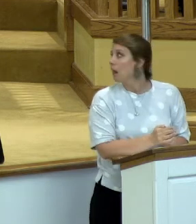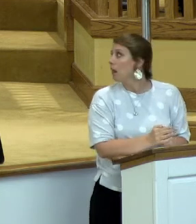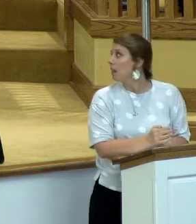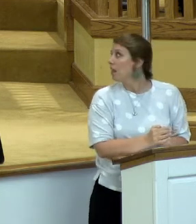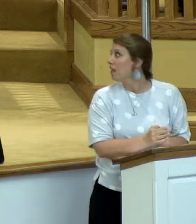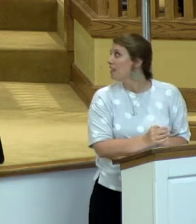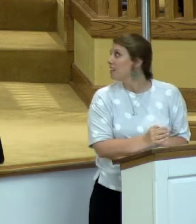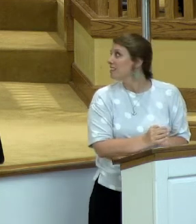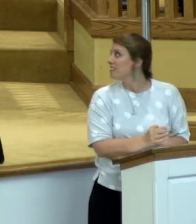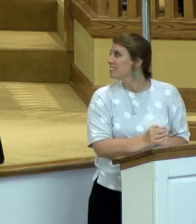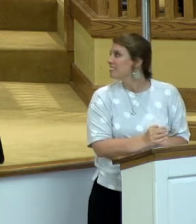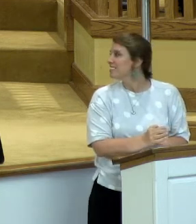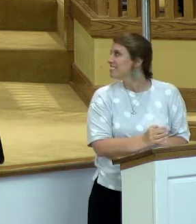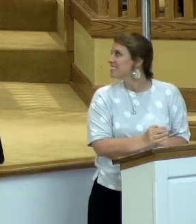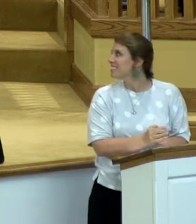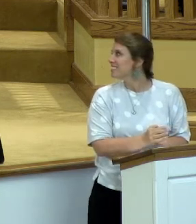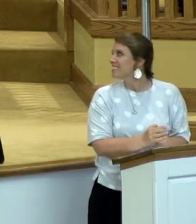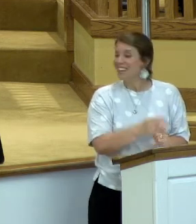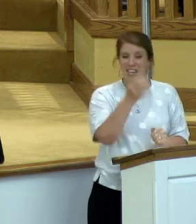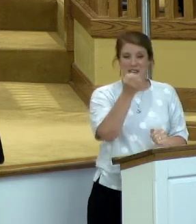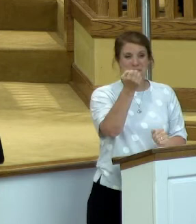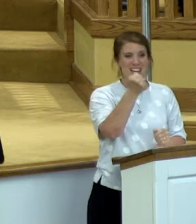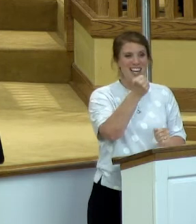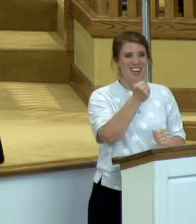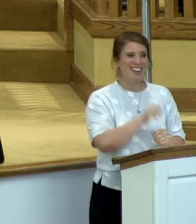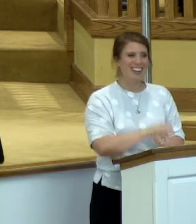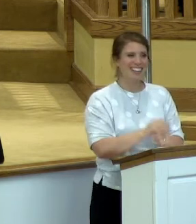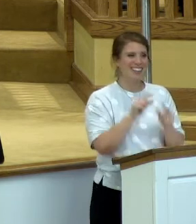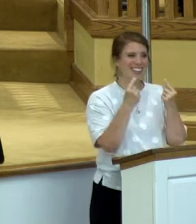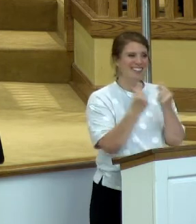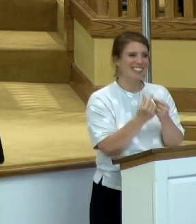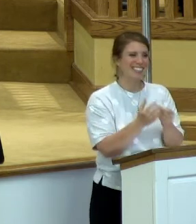I had the milk crowd, so go milk.